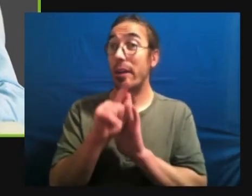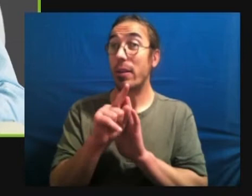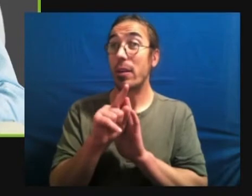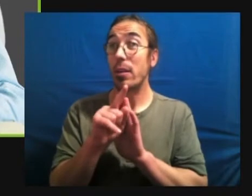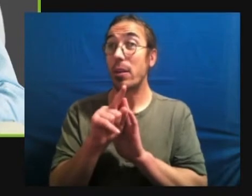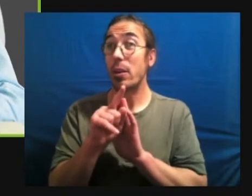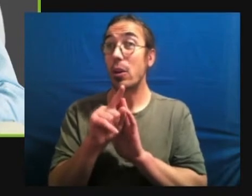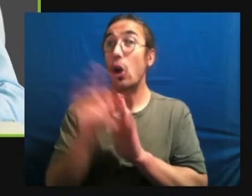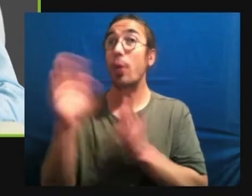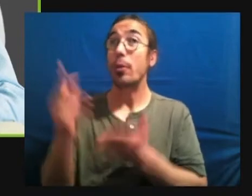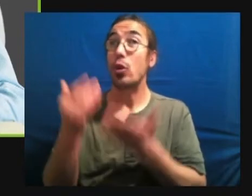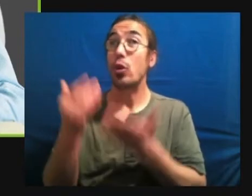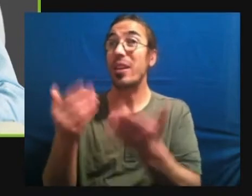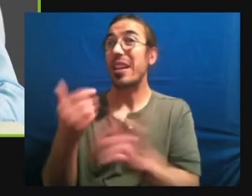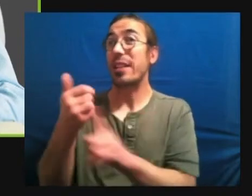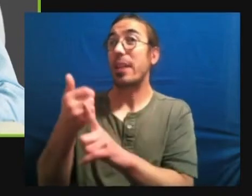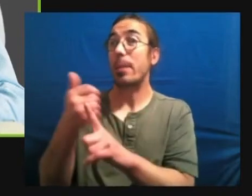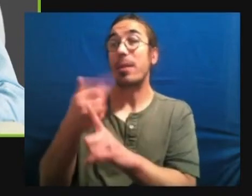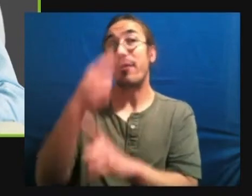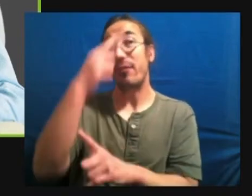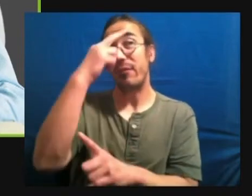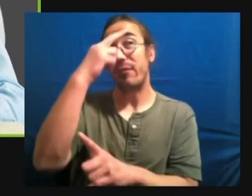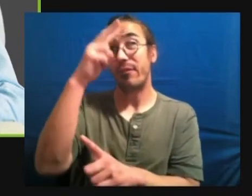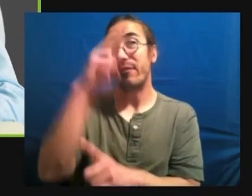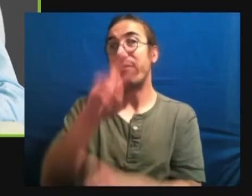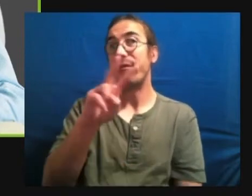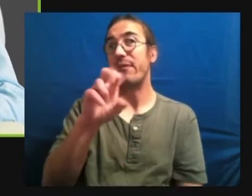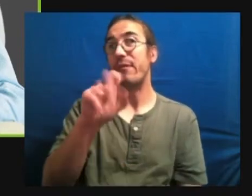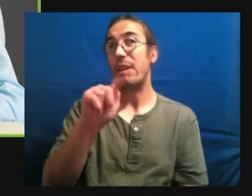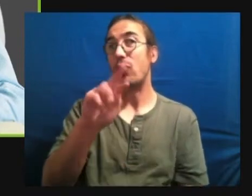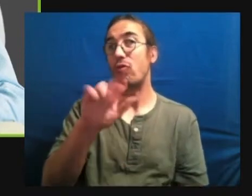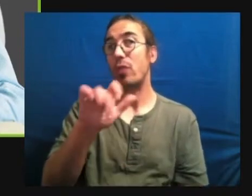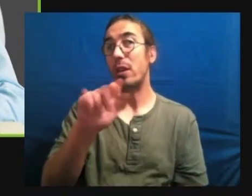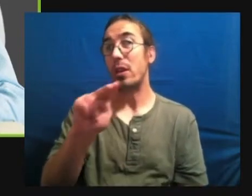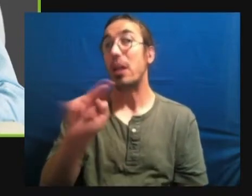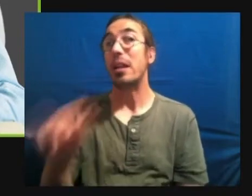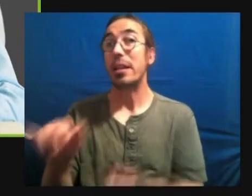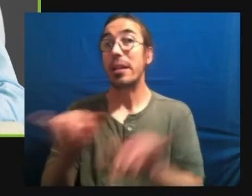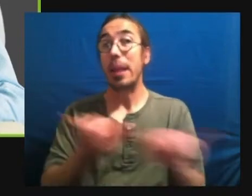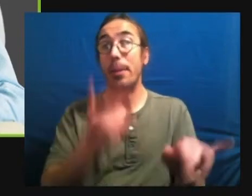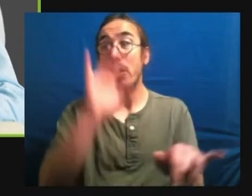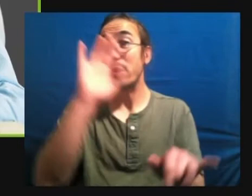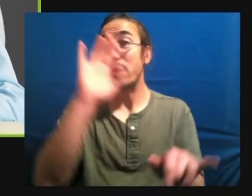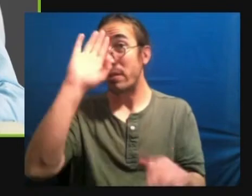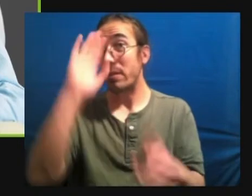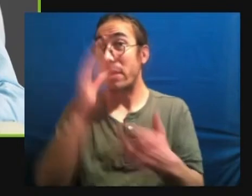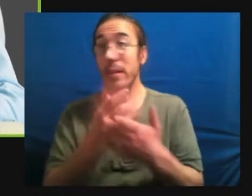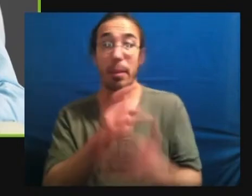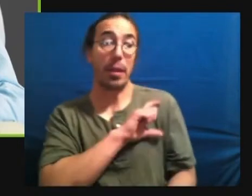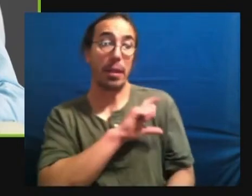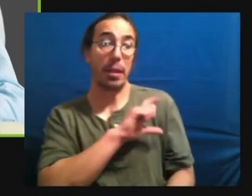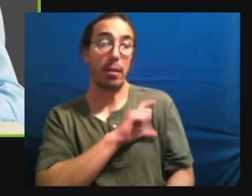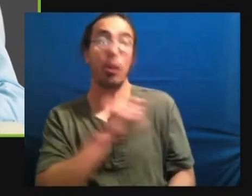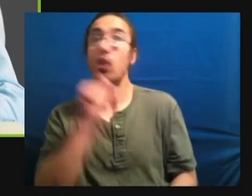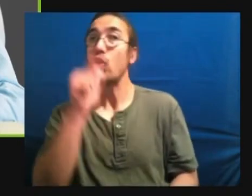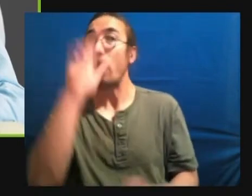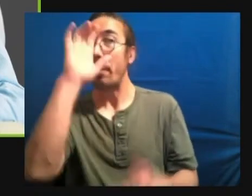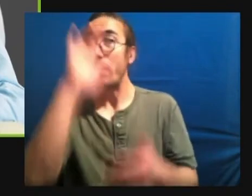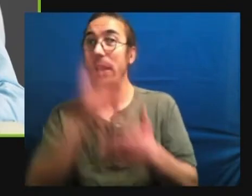a veteran. Also, his son is a police officer, and he doesn't think his son is